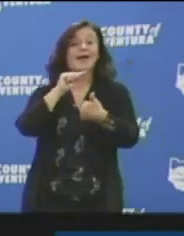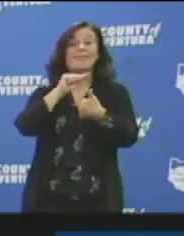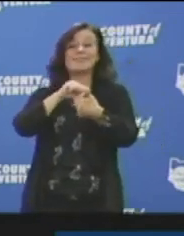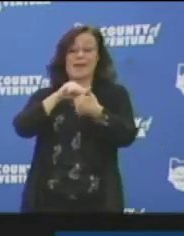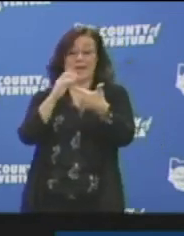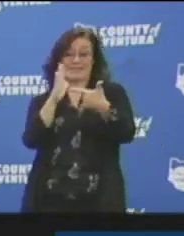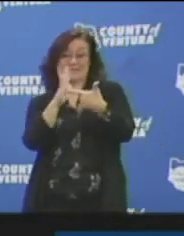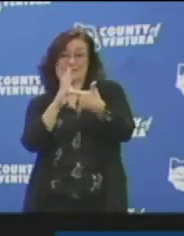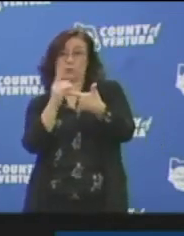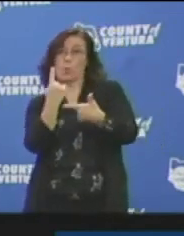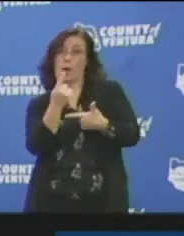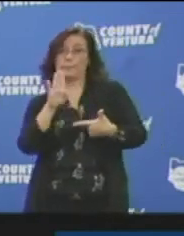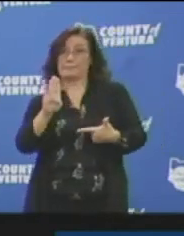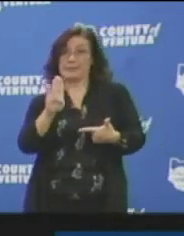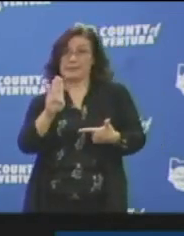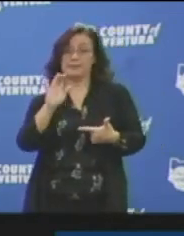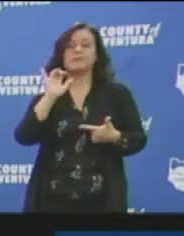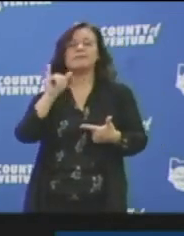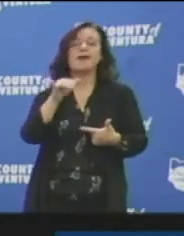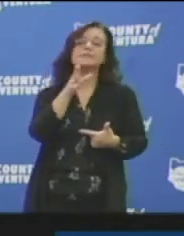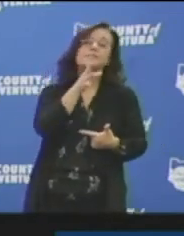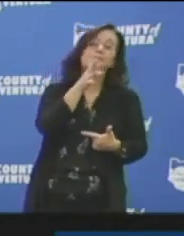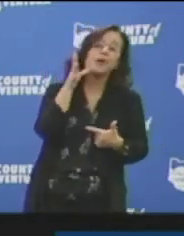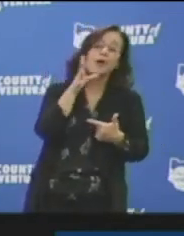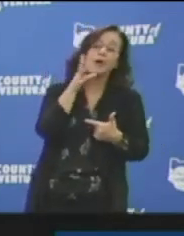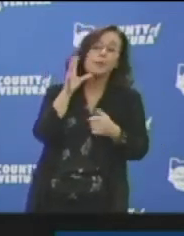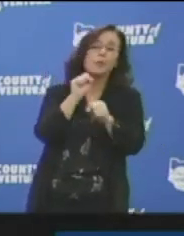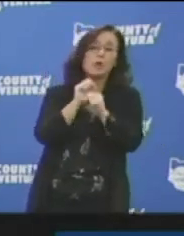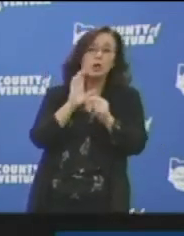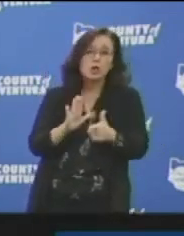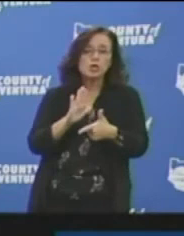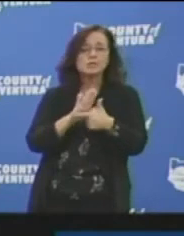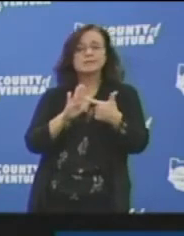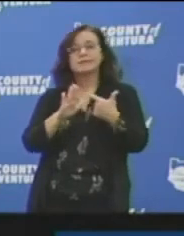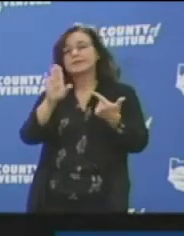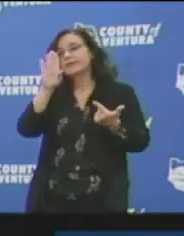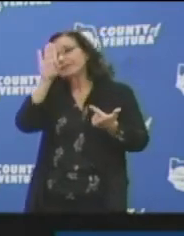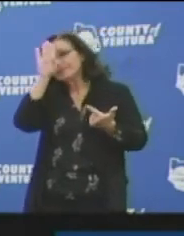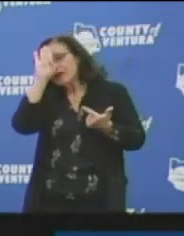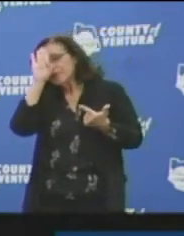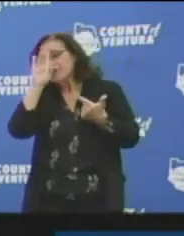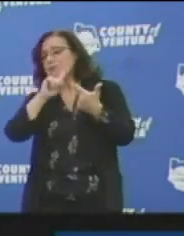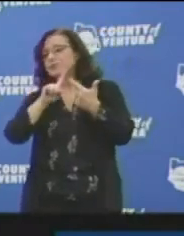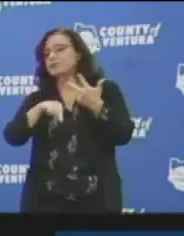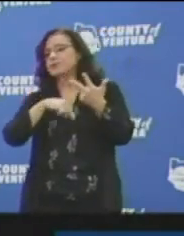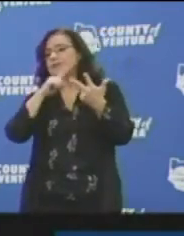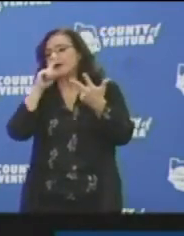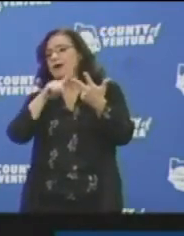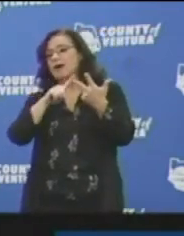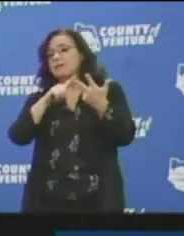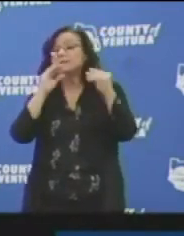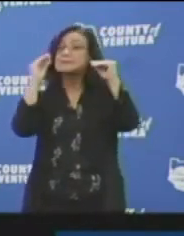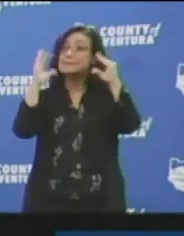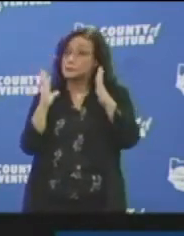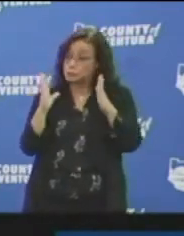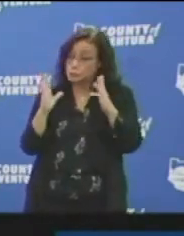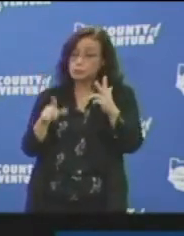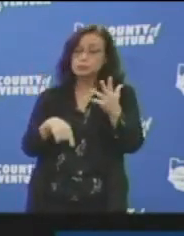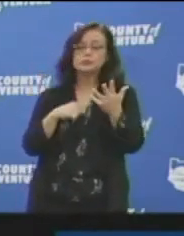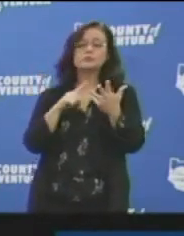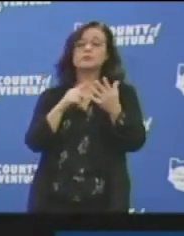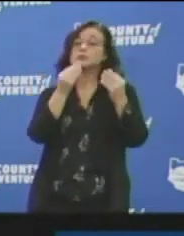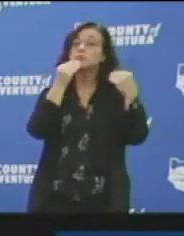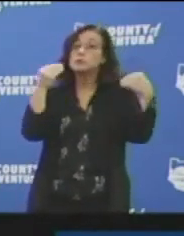and firefighters will be in this tier. The education sector will also be in this tier. And then